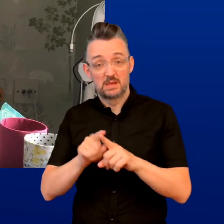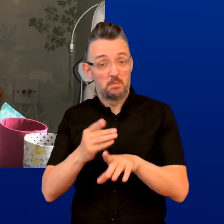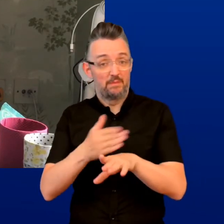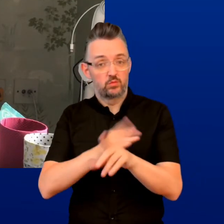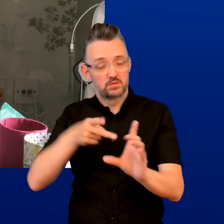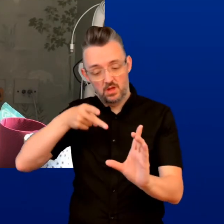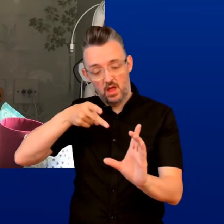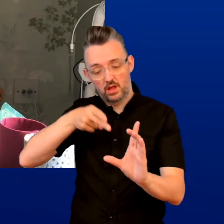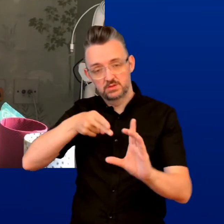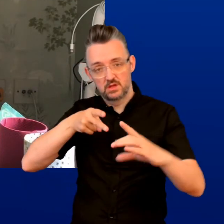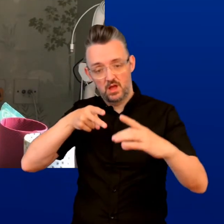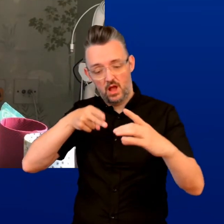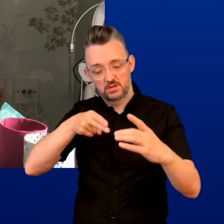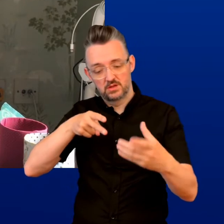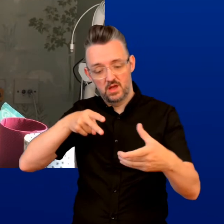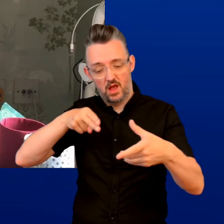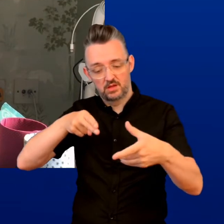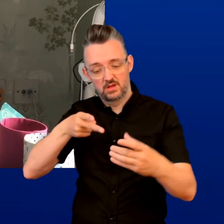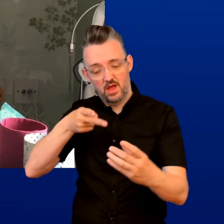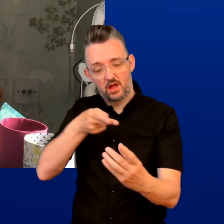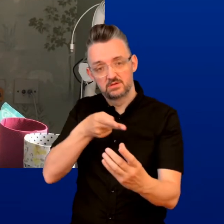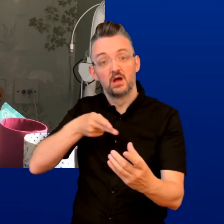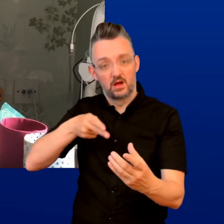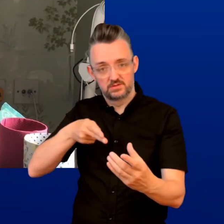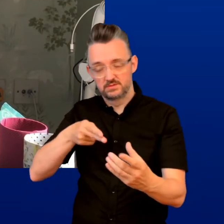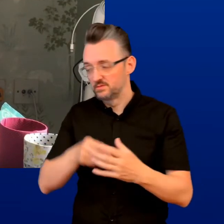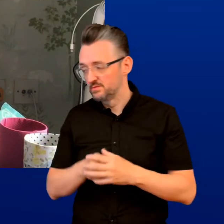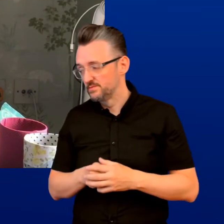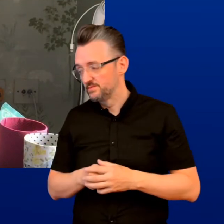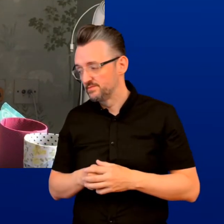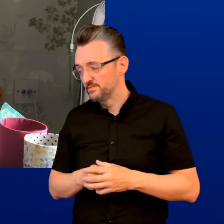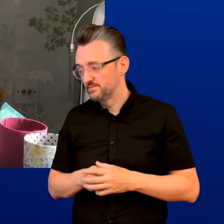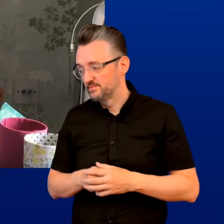edges, what you did with the first toilet, big toilet roll.